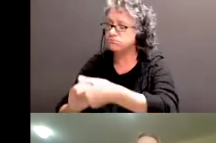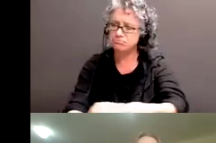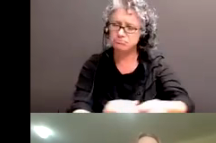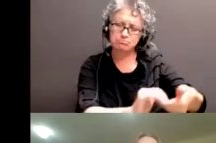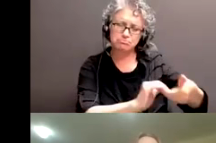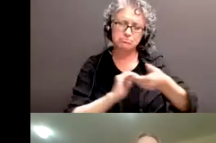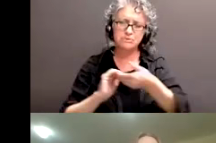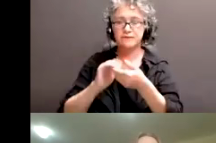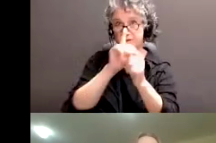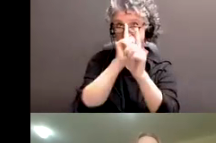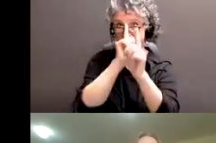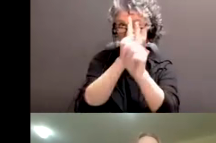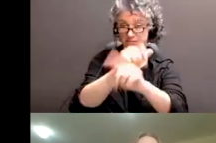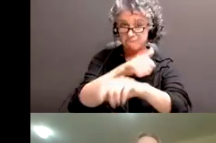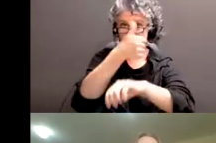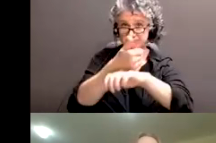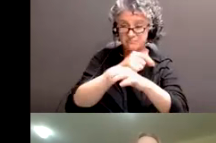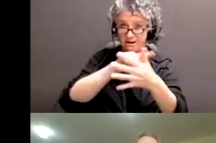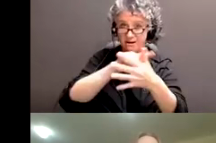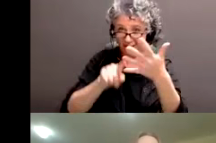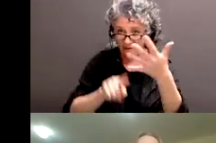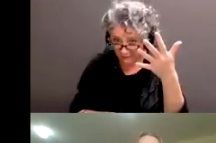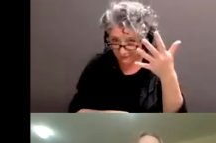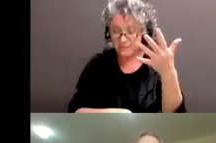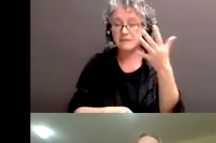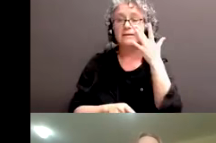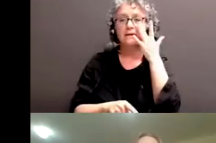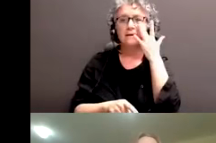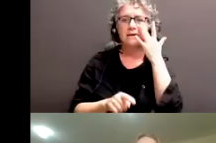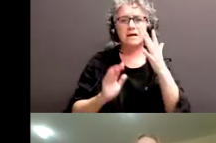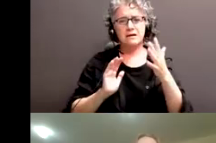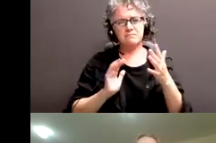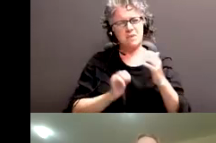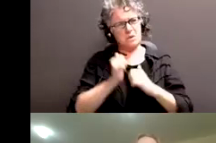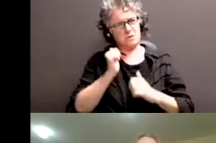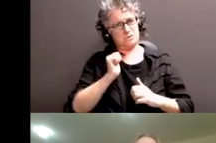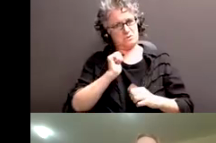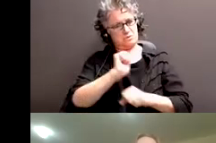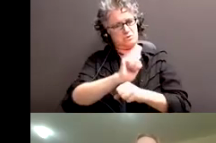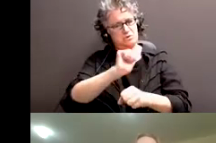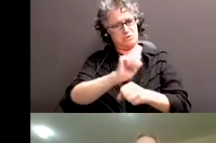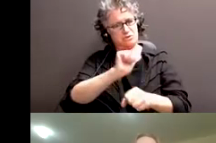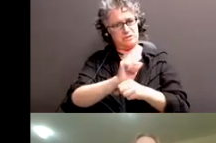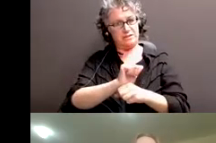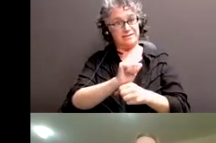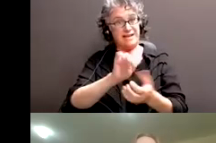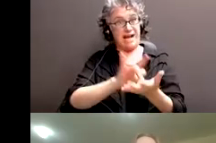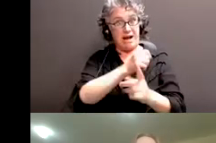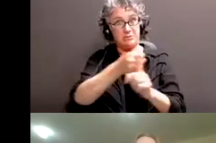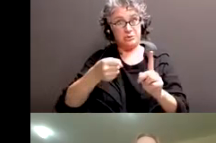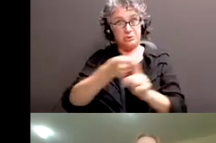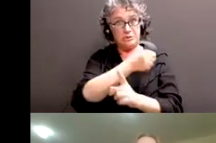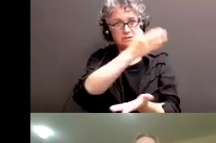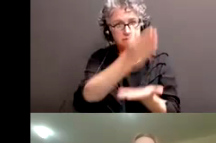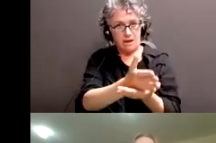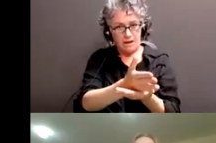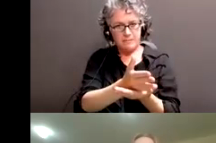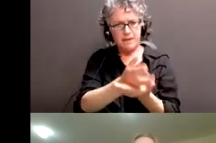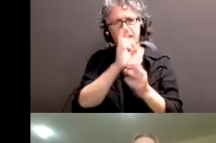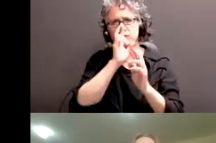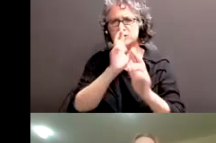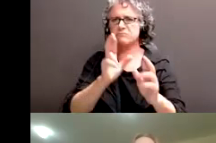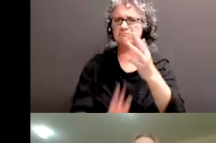our strategy. And our real underlying work is really to stop abuse and restore respect. And we work with under